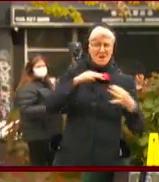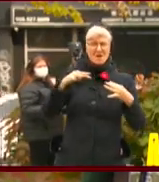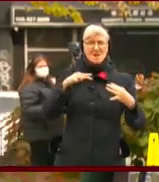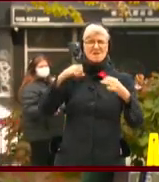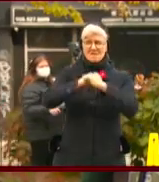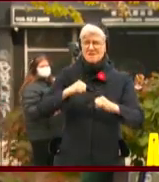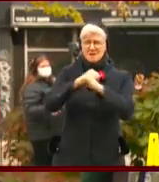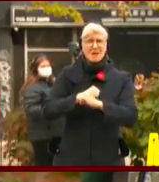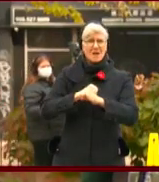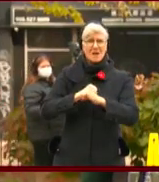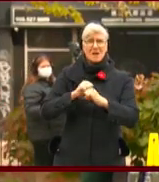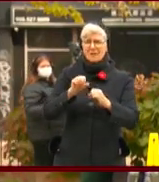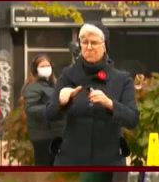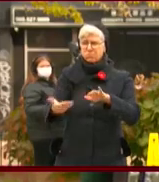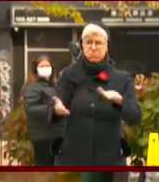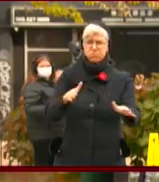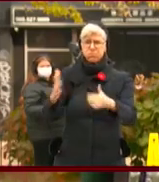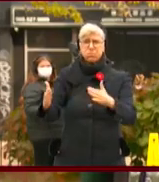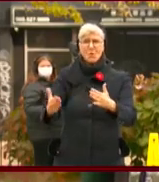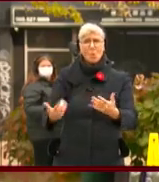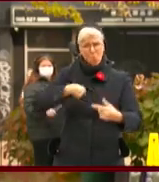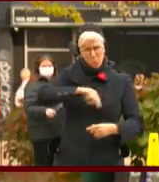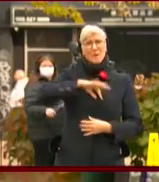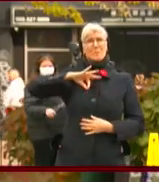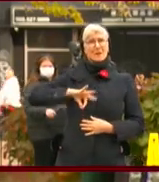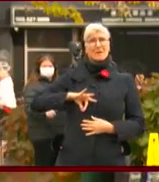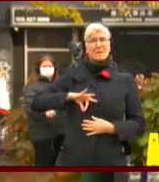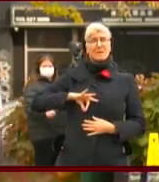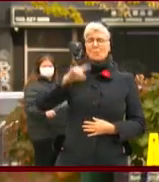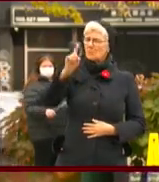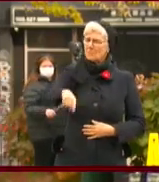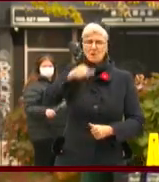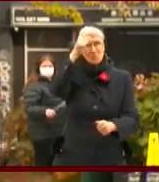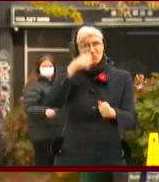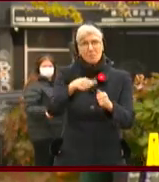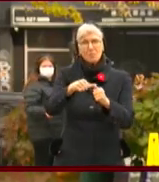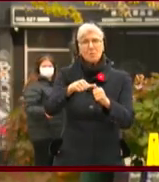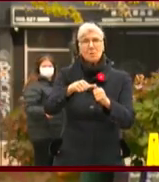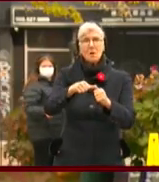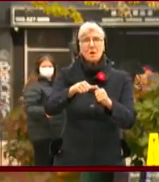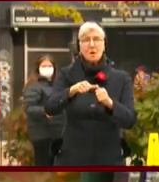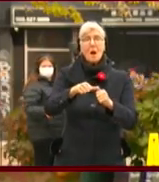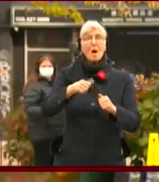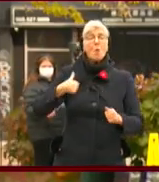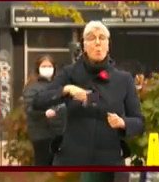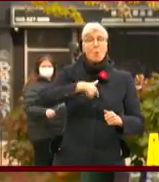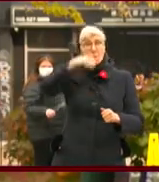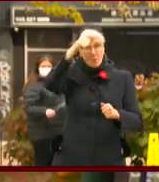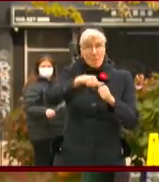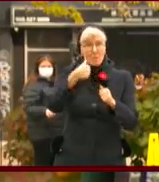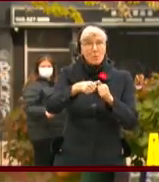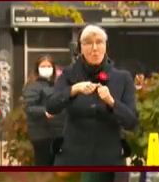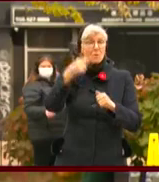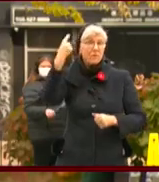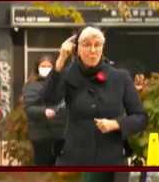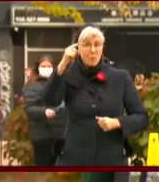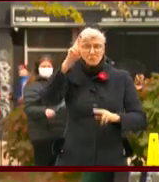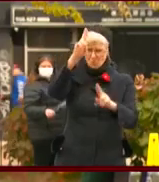service and sacrifice of our forebears. It is in doing so that we honor their legacy and participate in their noble